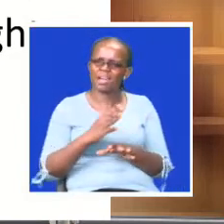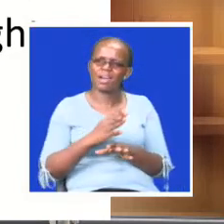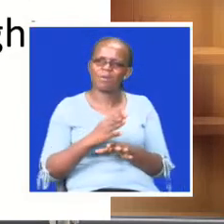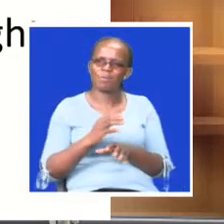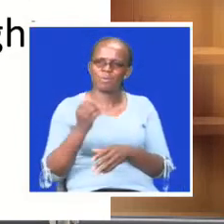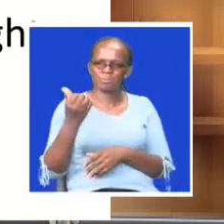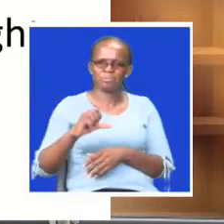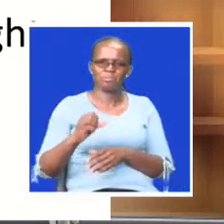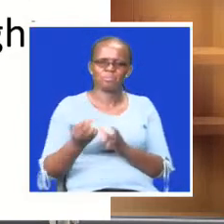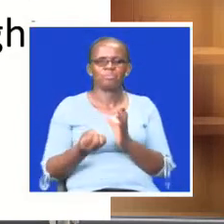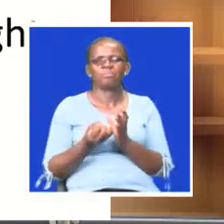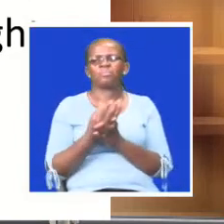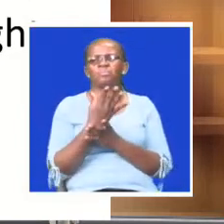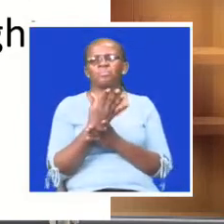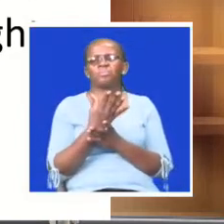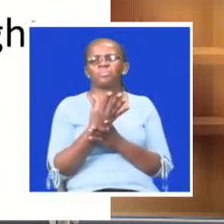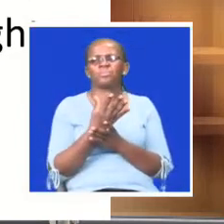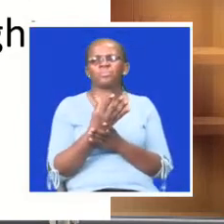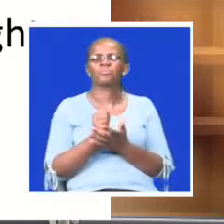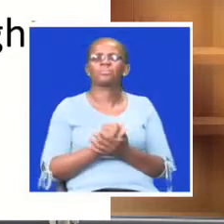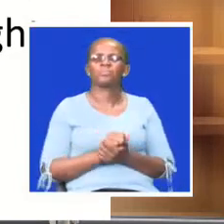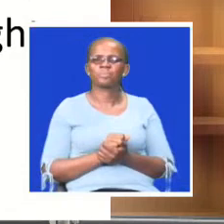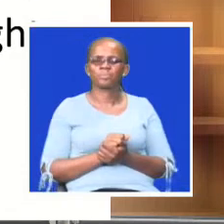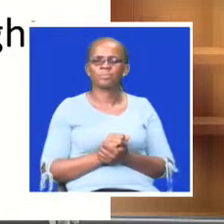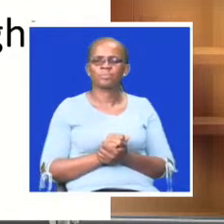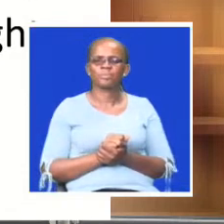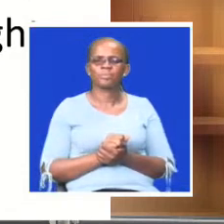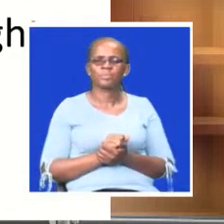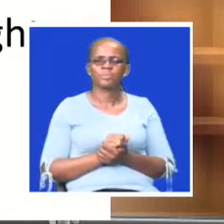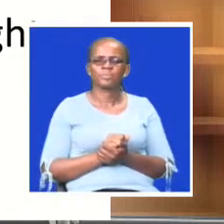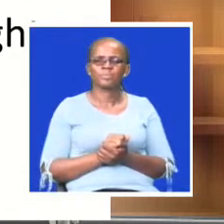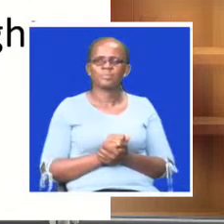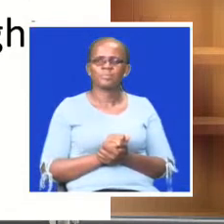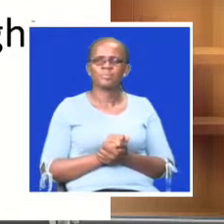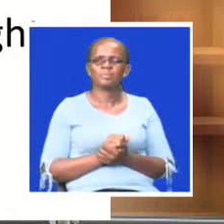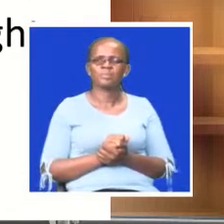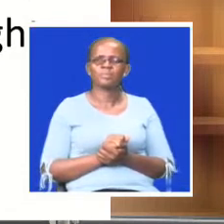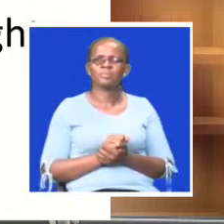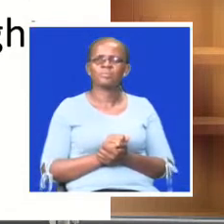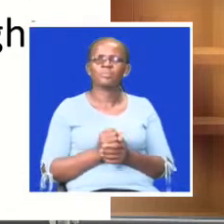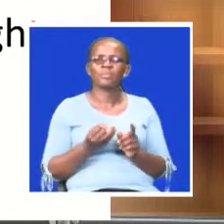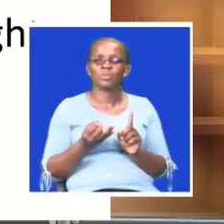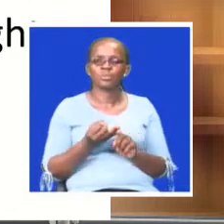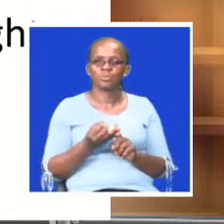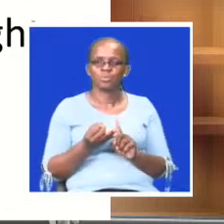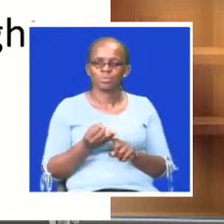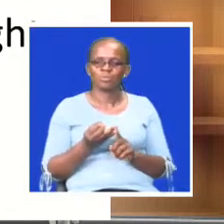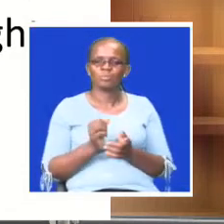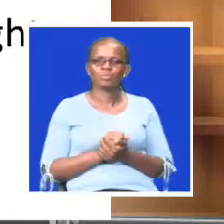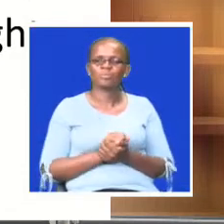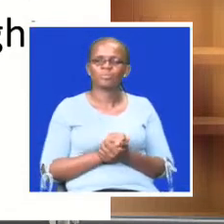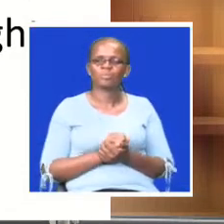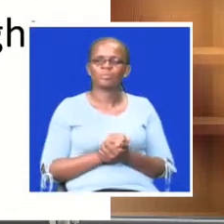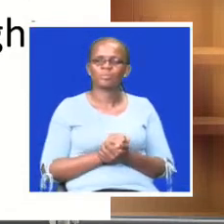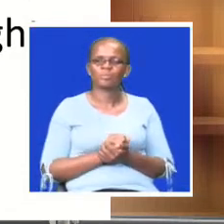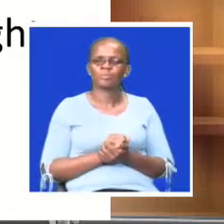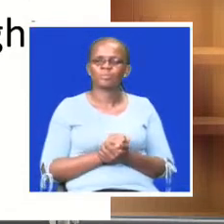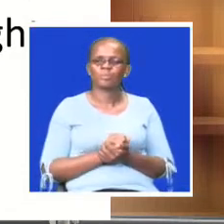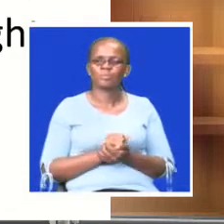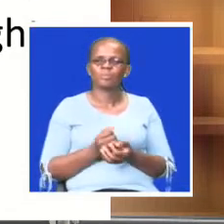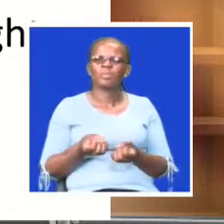sin originated. It's 2 marks. Number 2. Give